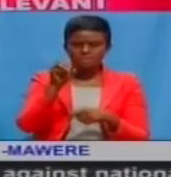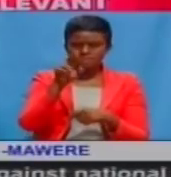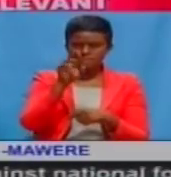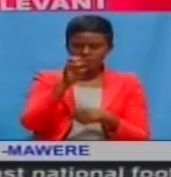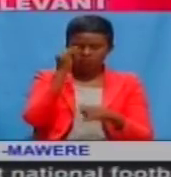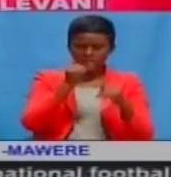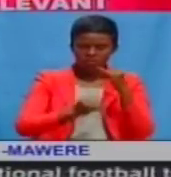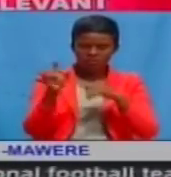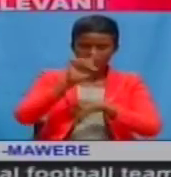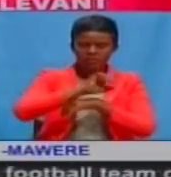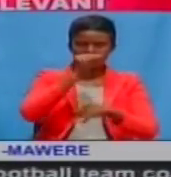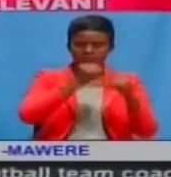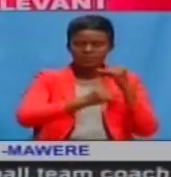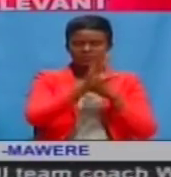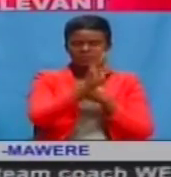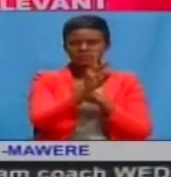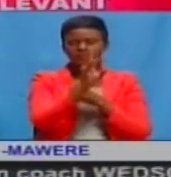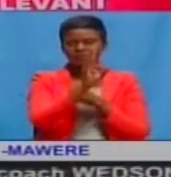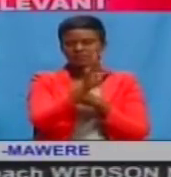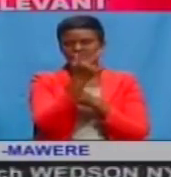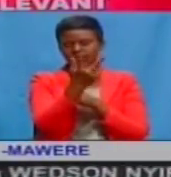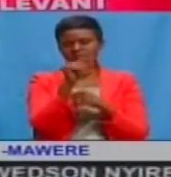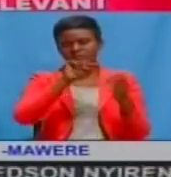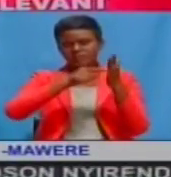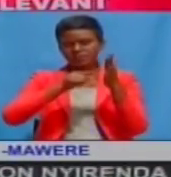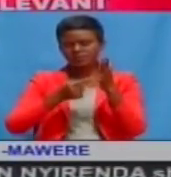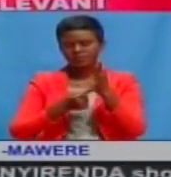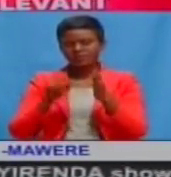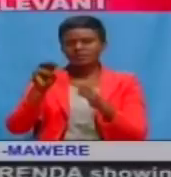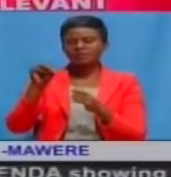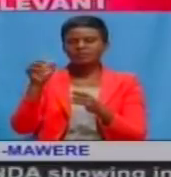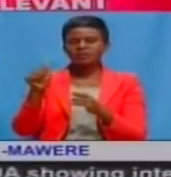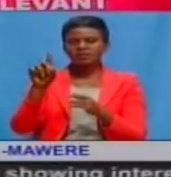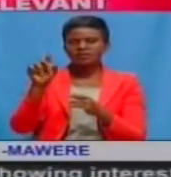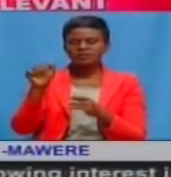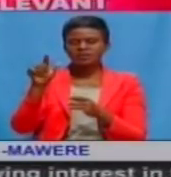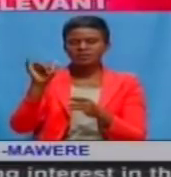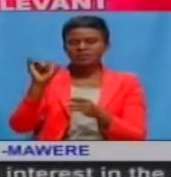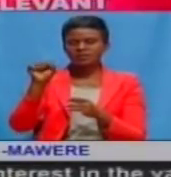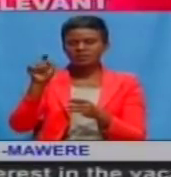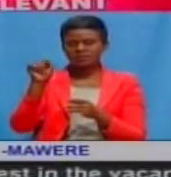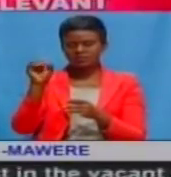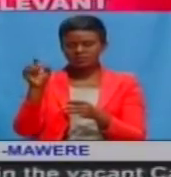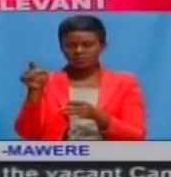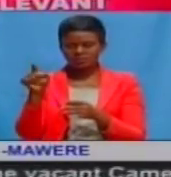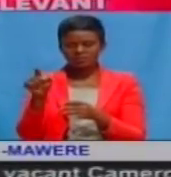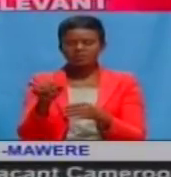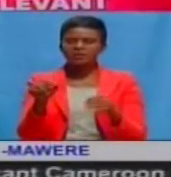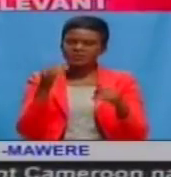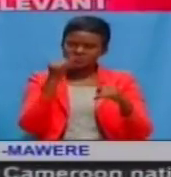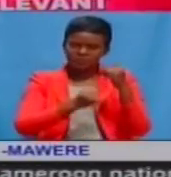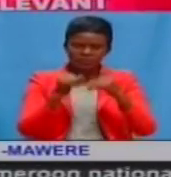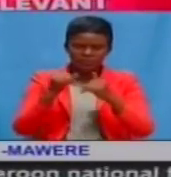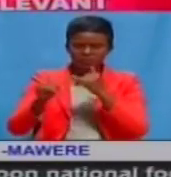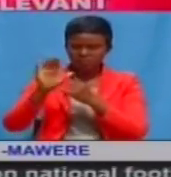day after finishing on 73 points. His counterpart, Madalis Omutia, joined the rest of the casualties on the chopping board, completing